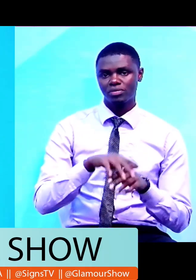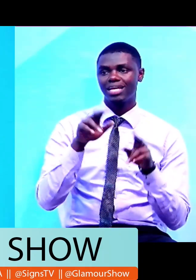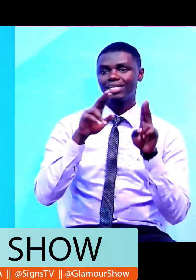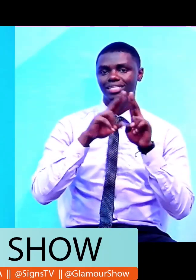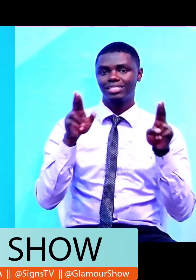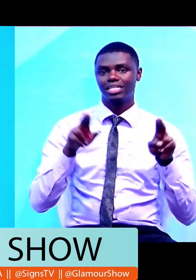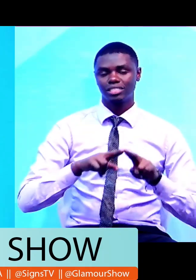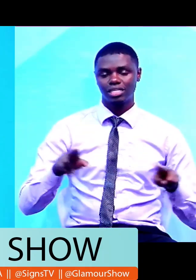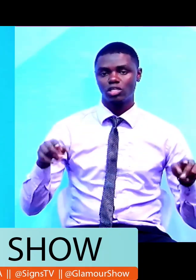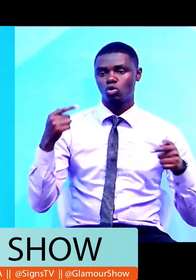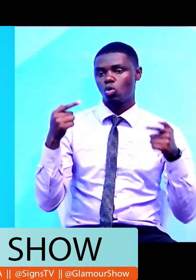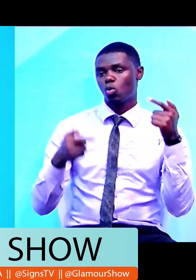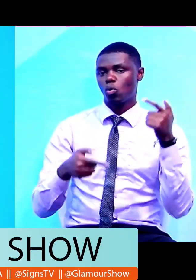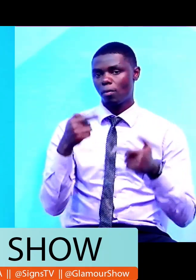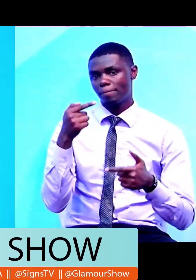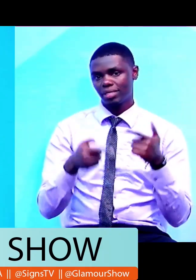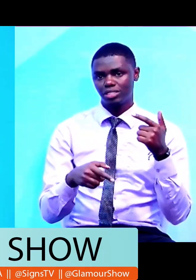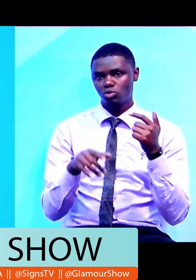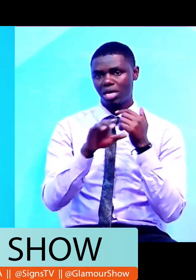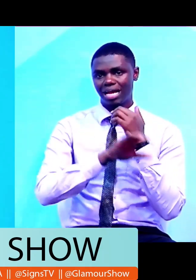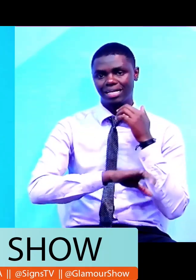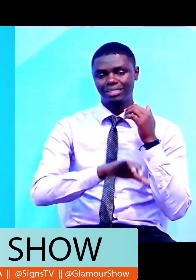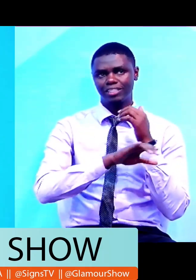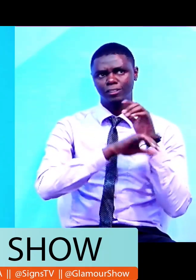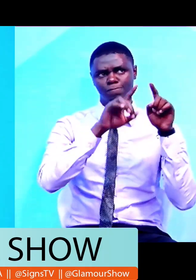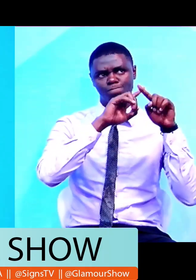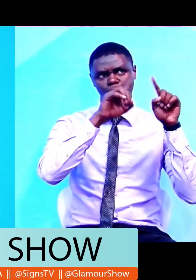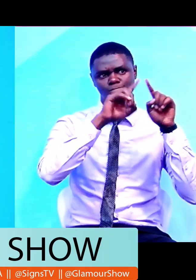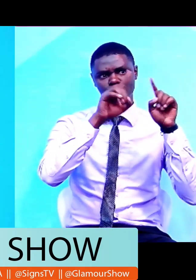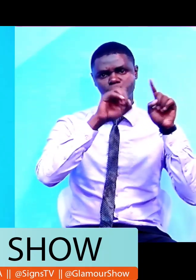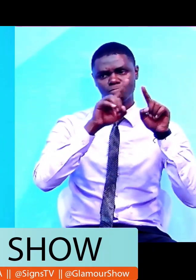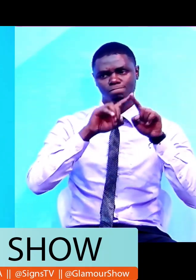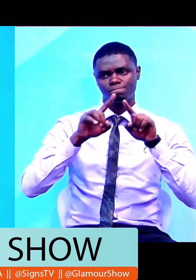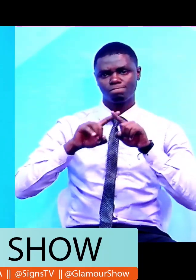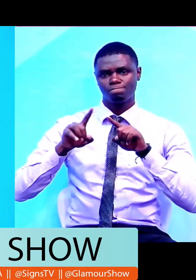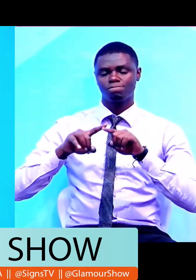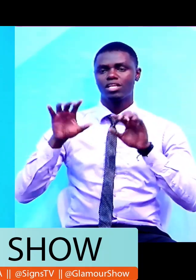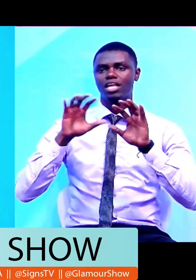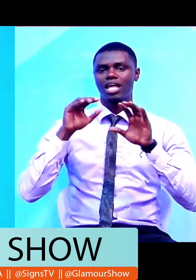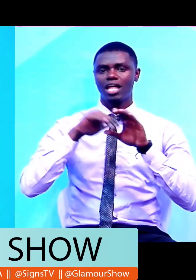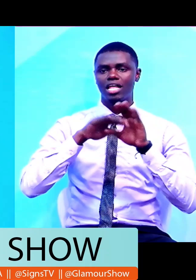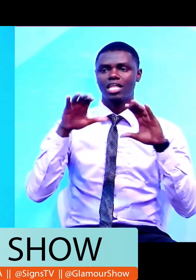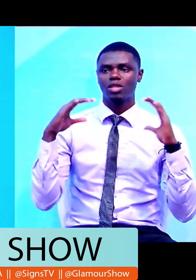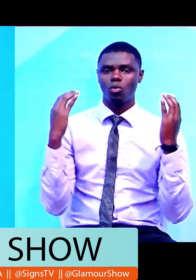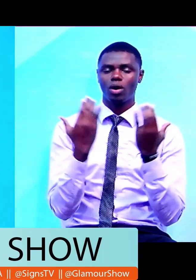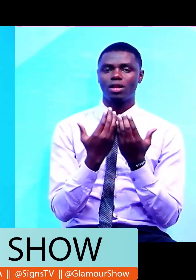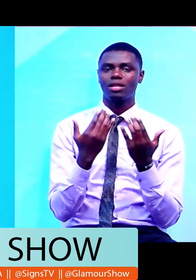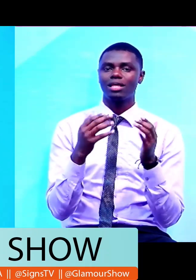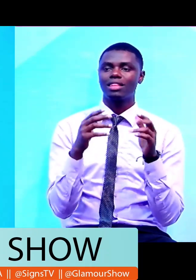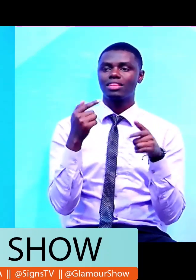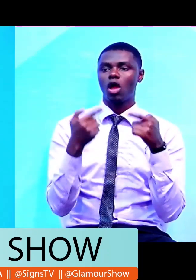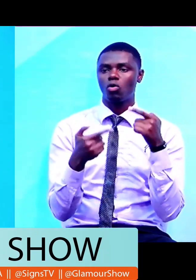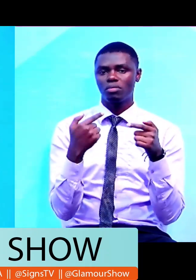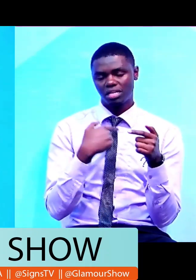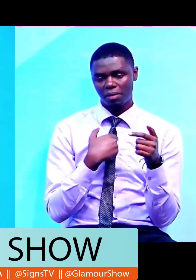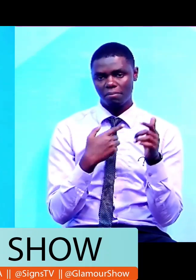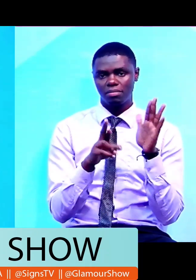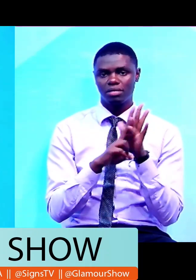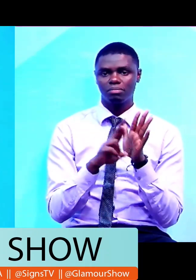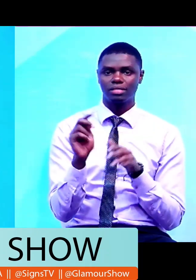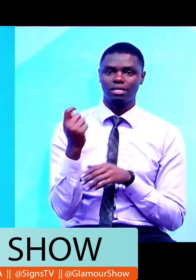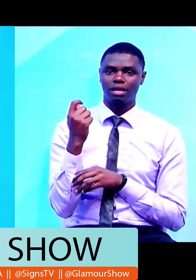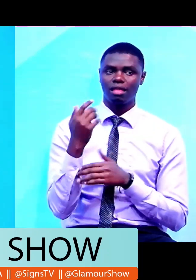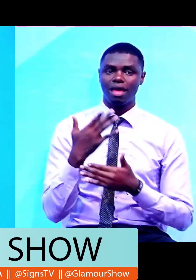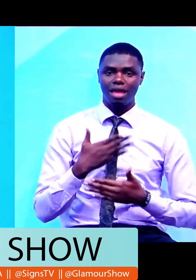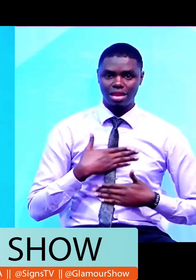international pageant. Countries from all over the world are competing, and I'm one of the contestants, and I'm really happy that